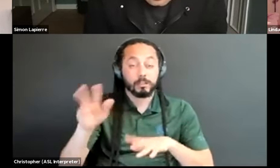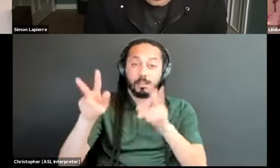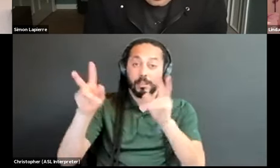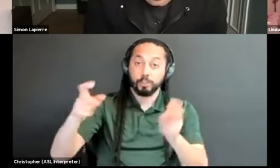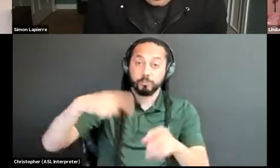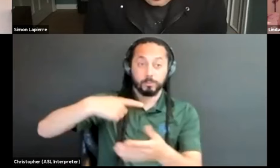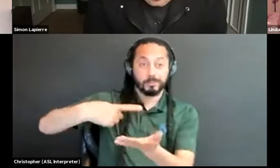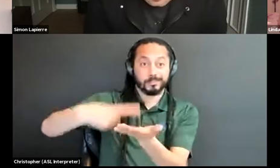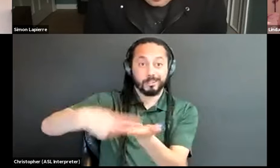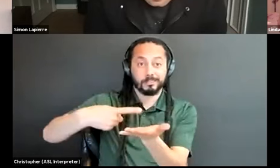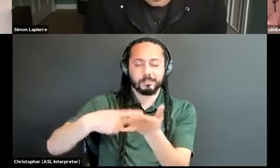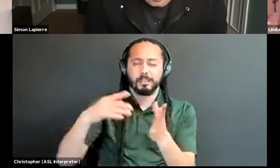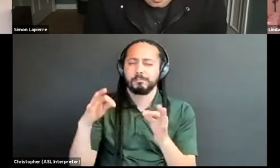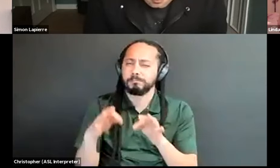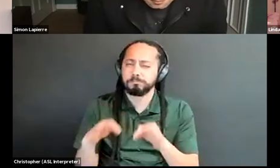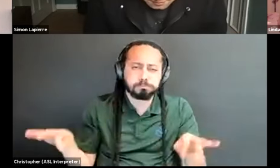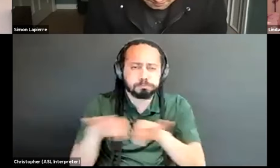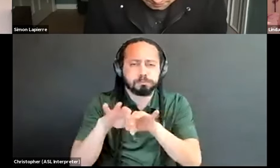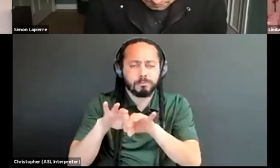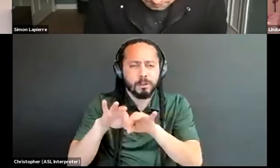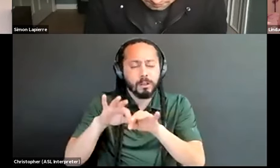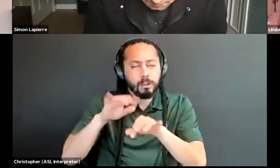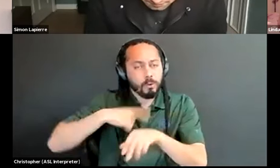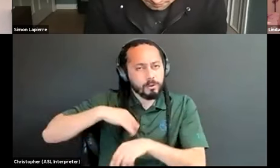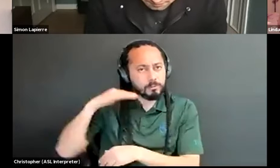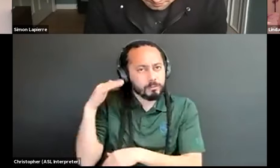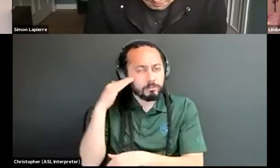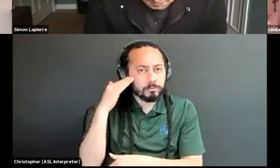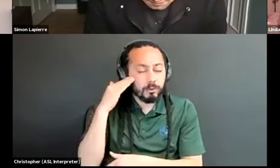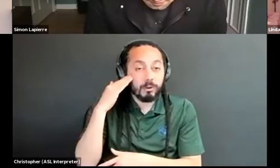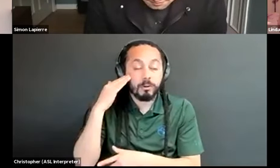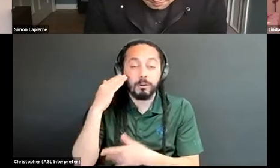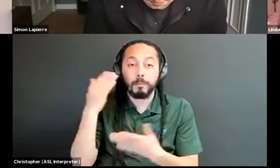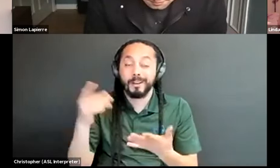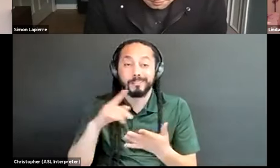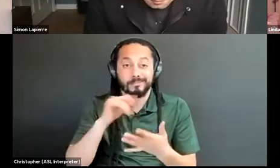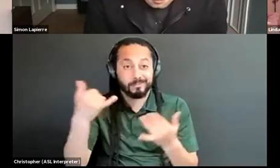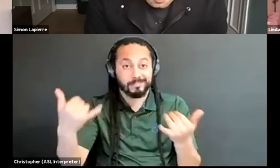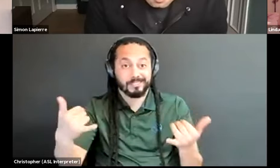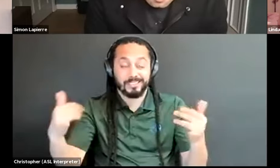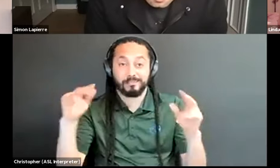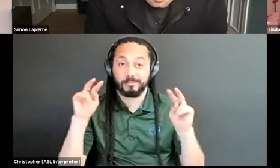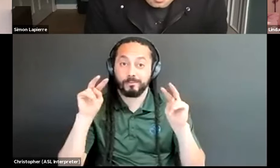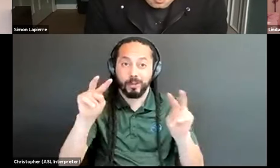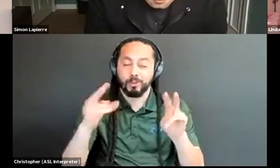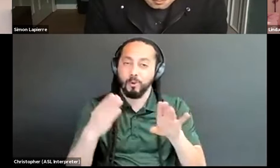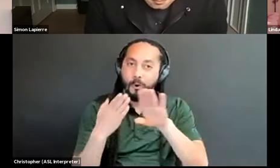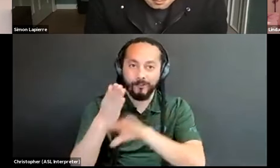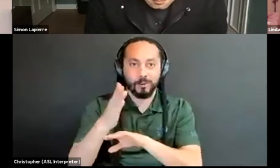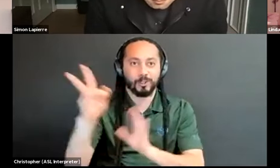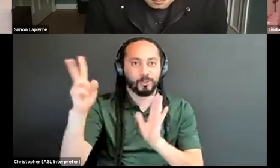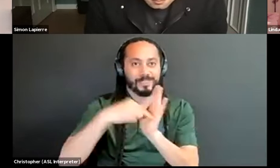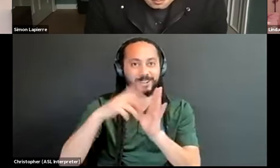know that, and the fact that so many people, we had well over 2,000 people register